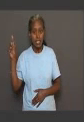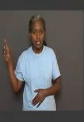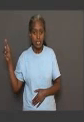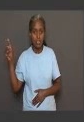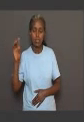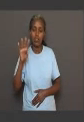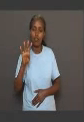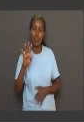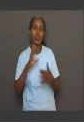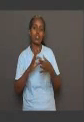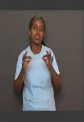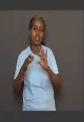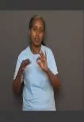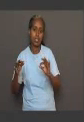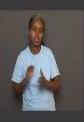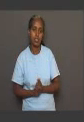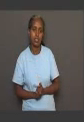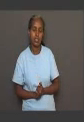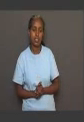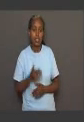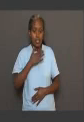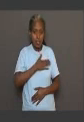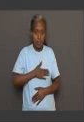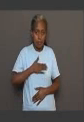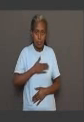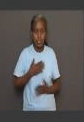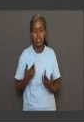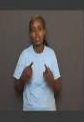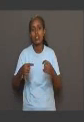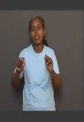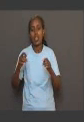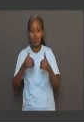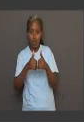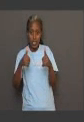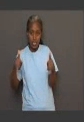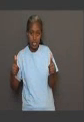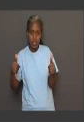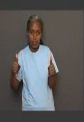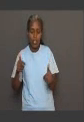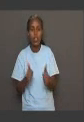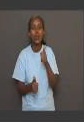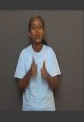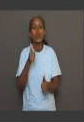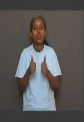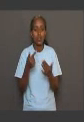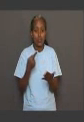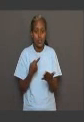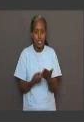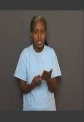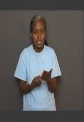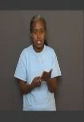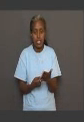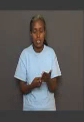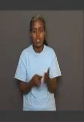are 4 statements. Please try to identify which of these